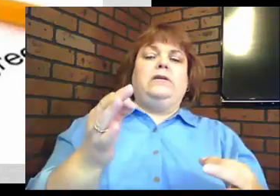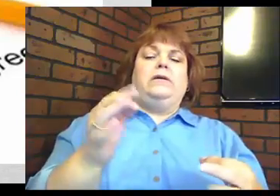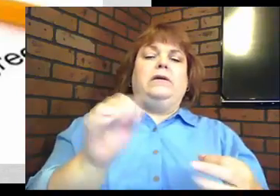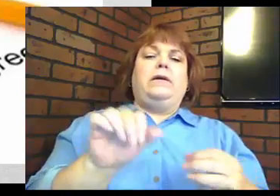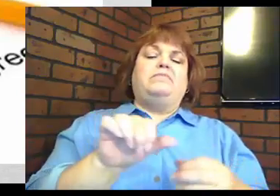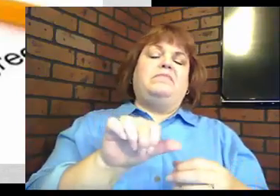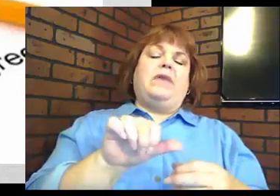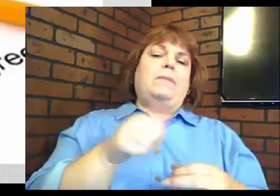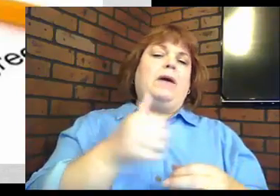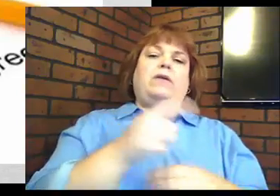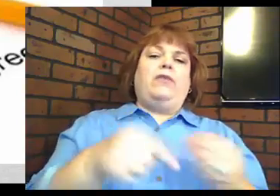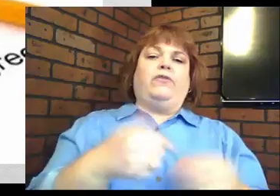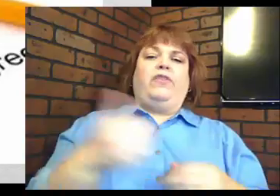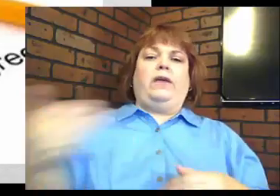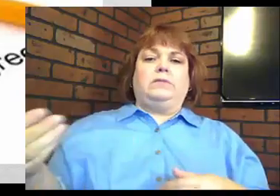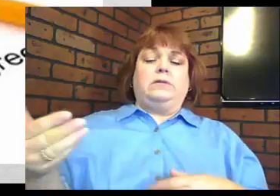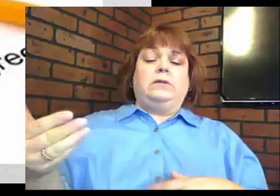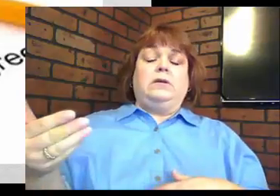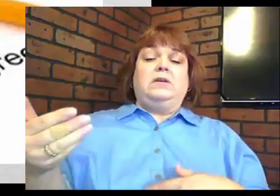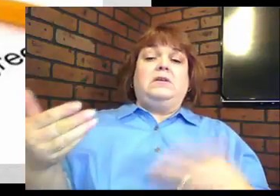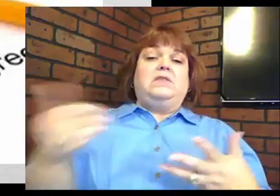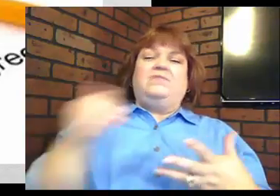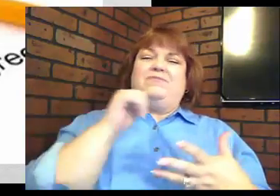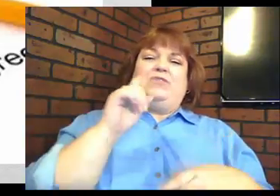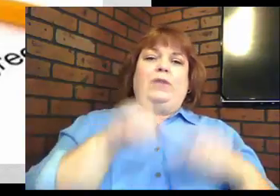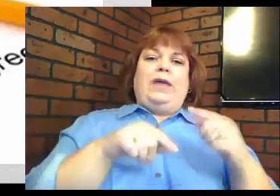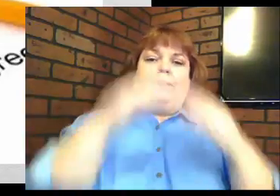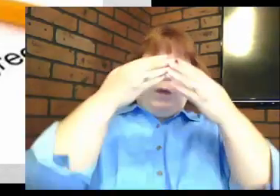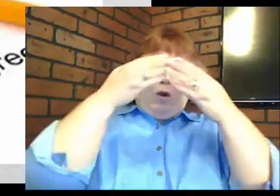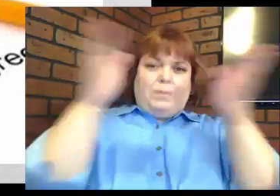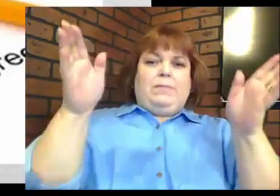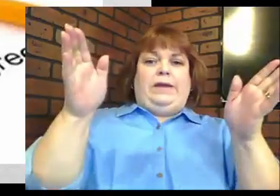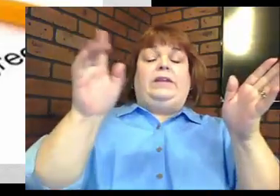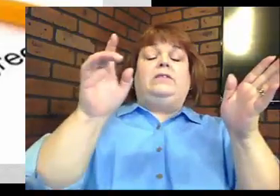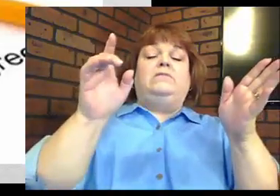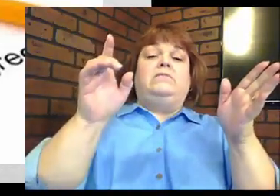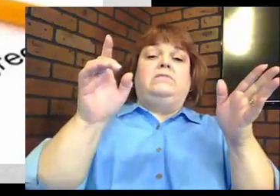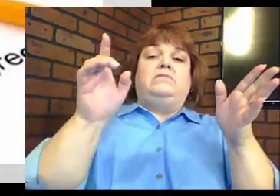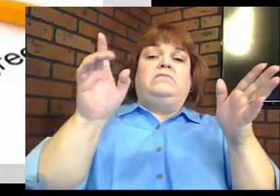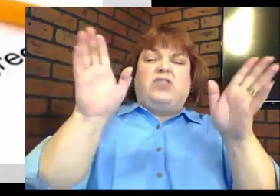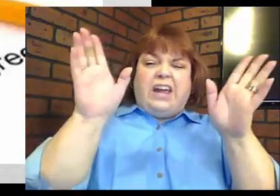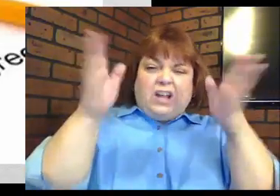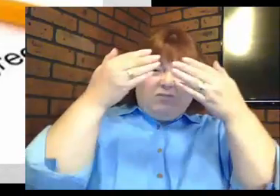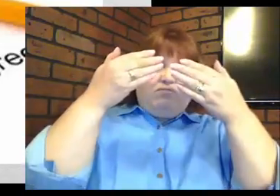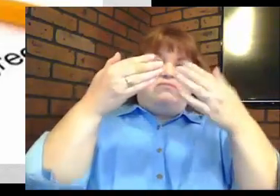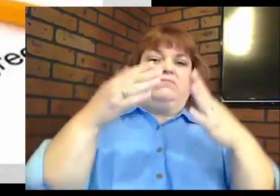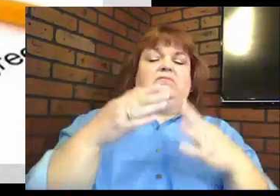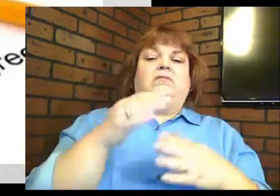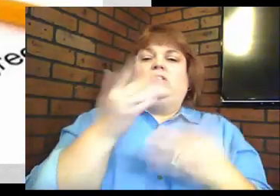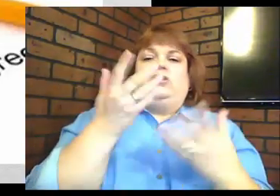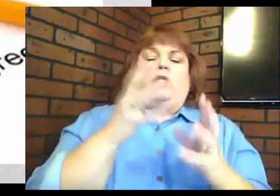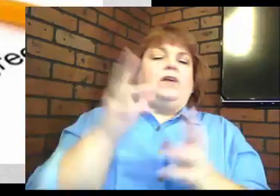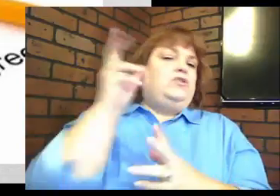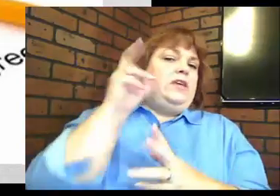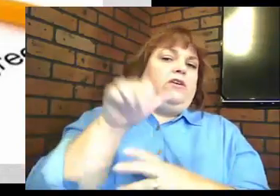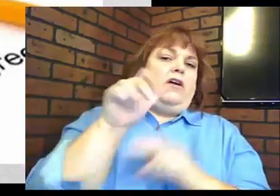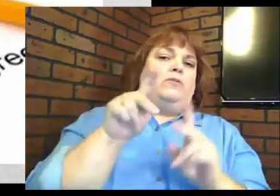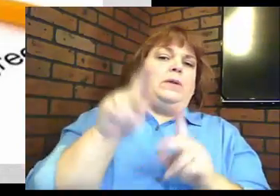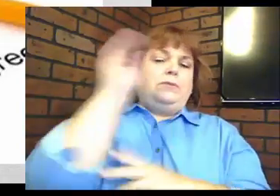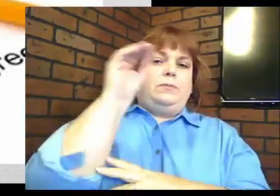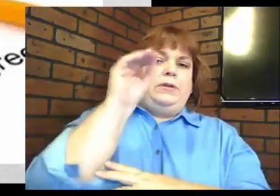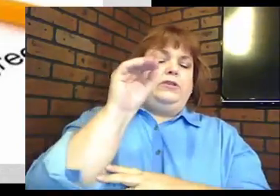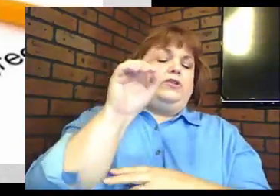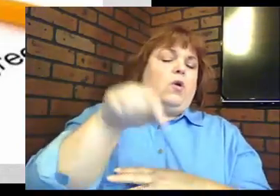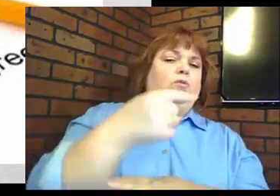Bias. This is when your opinion affects your